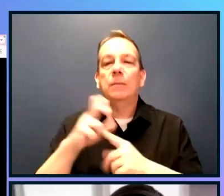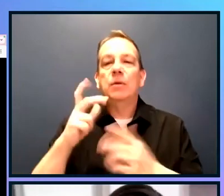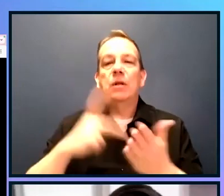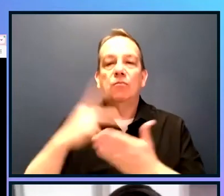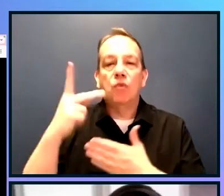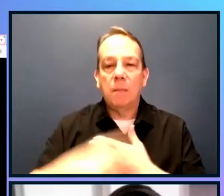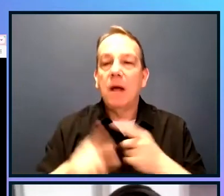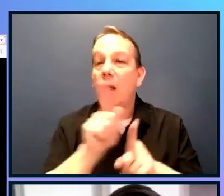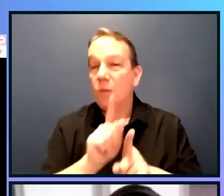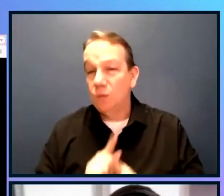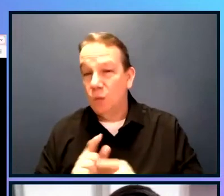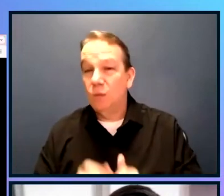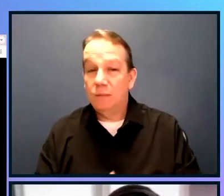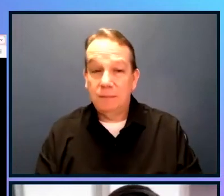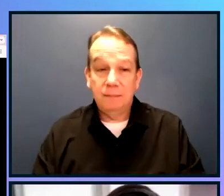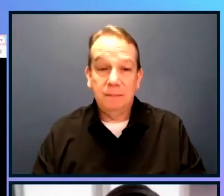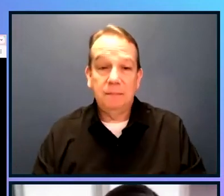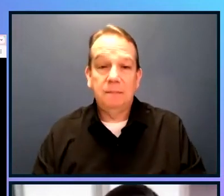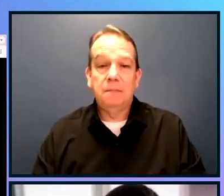well.